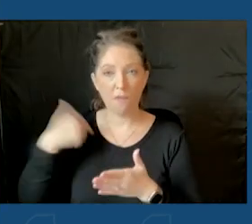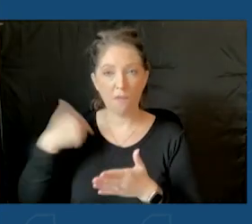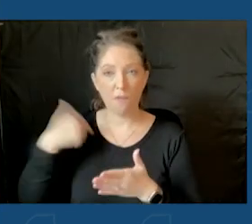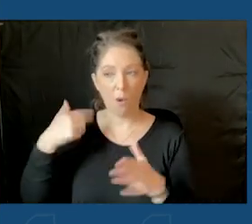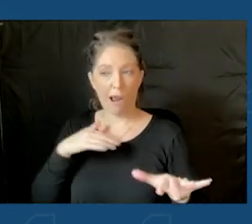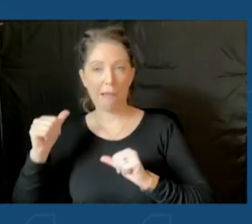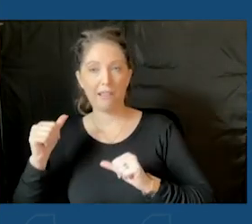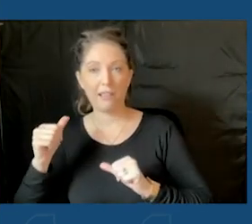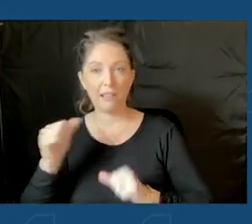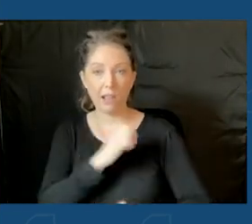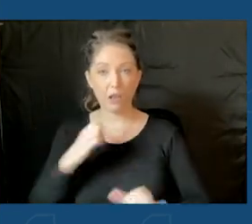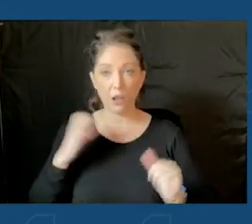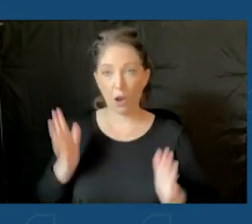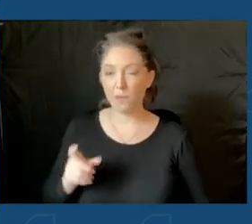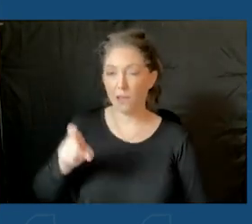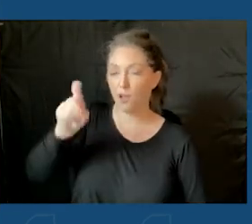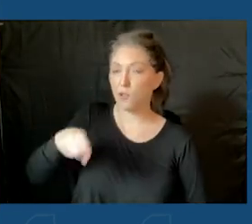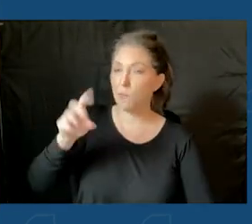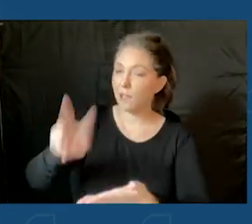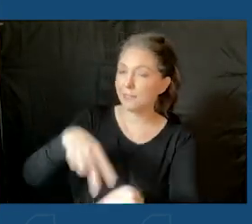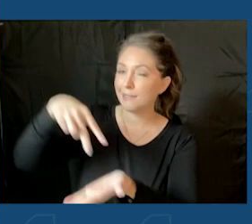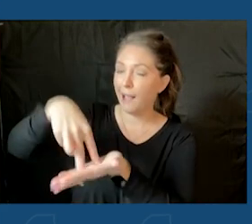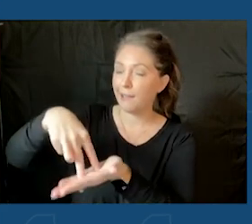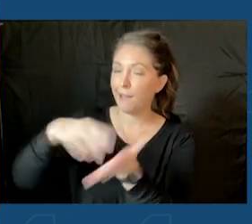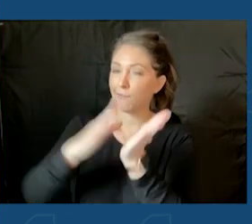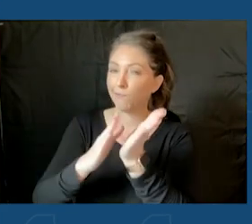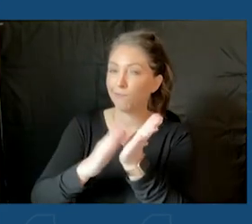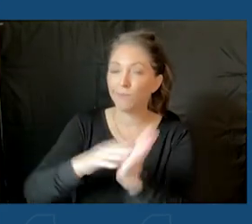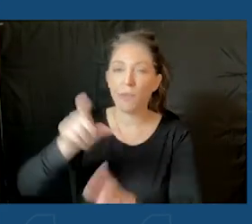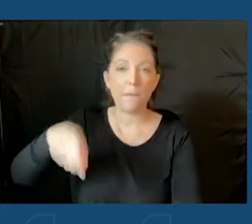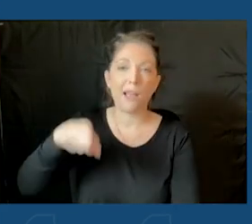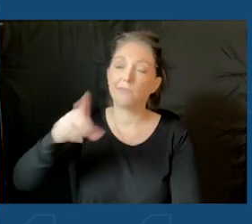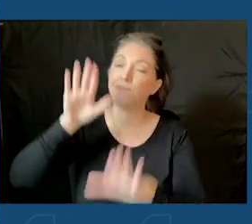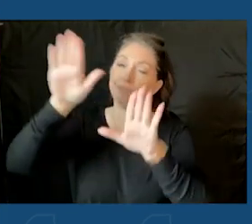Congressman, you got to stand up. We got to give him a hand because he's done a tremendous job.